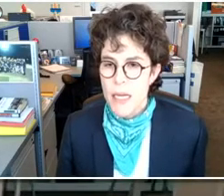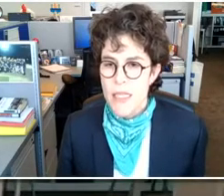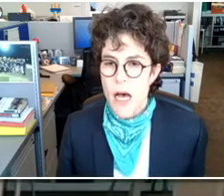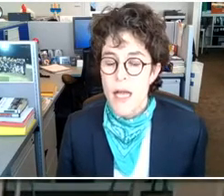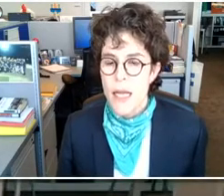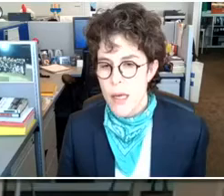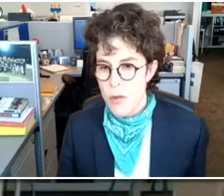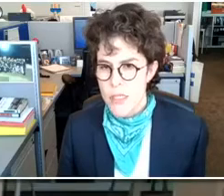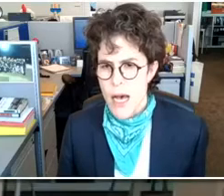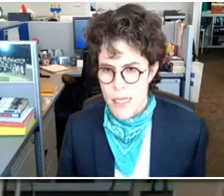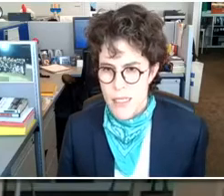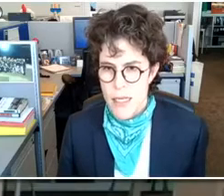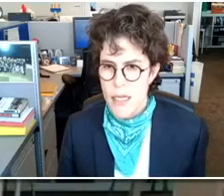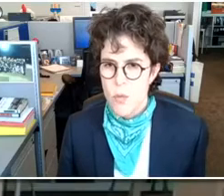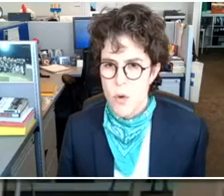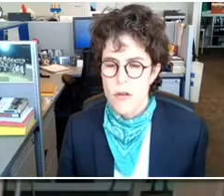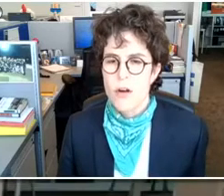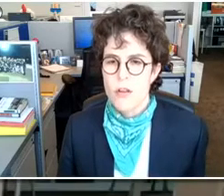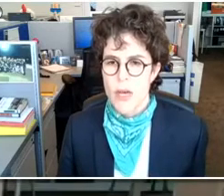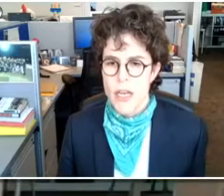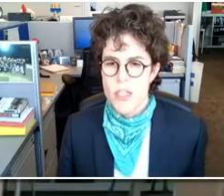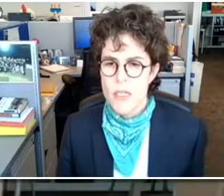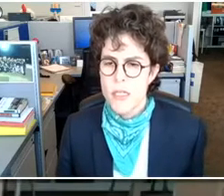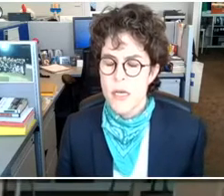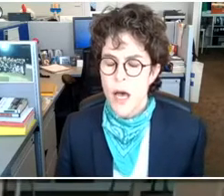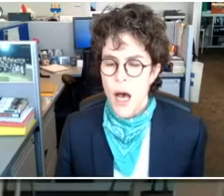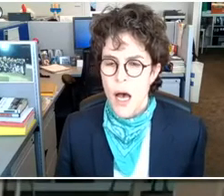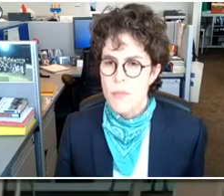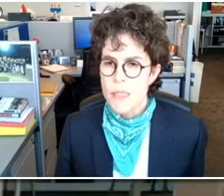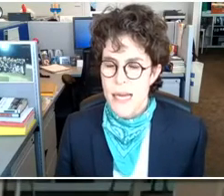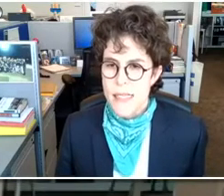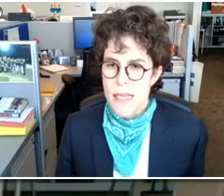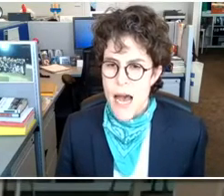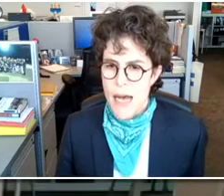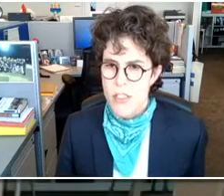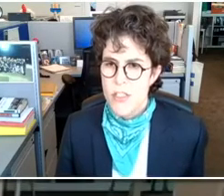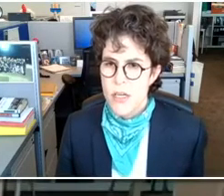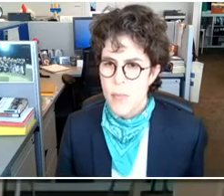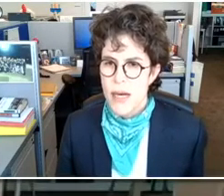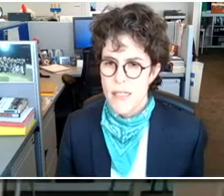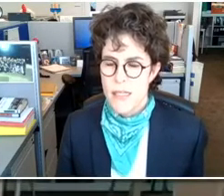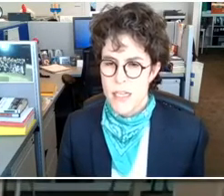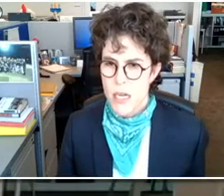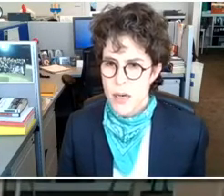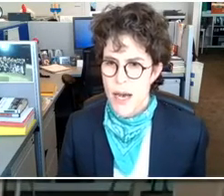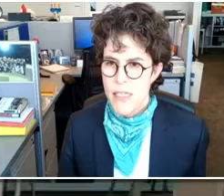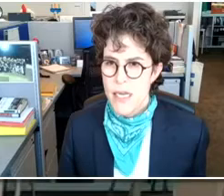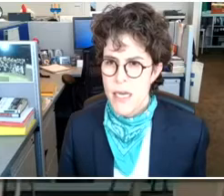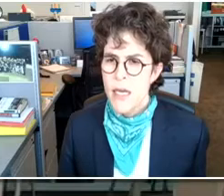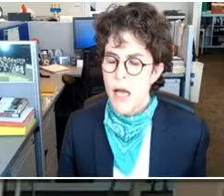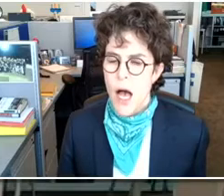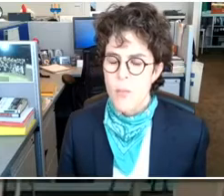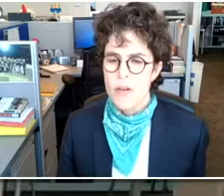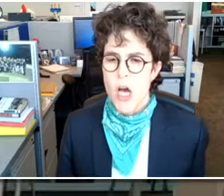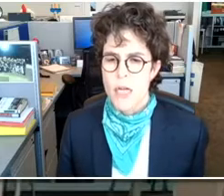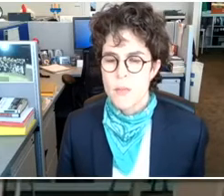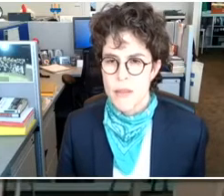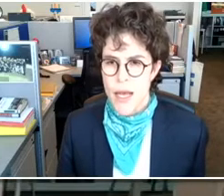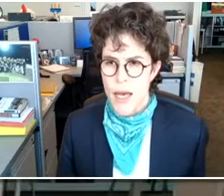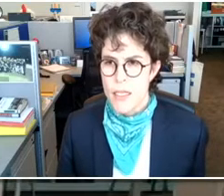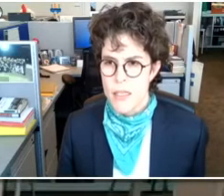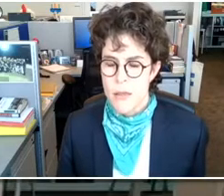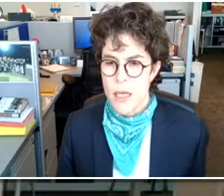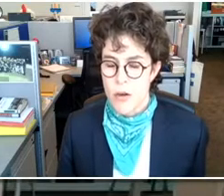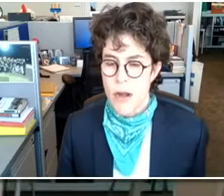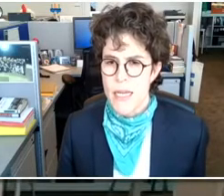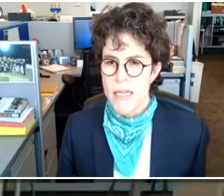subject um but we've been in regular communication with our providers um to make sure that the communities and those